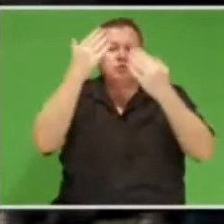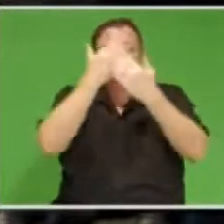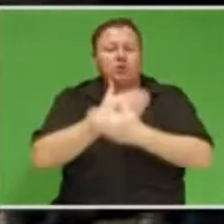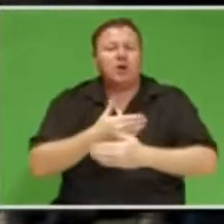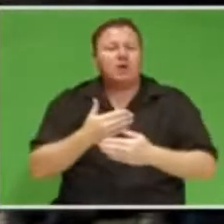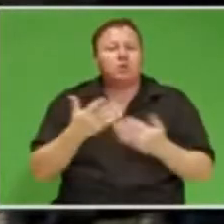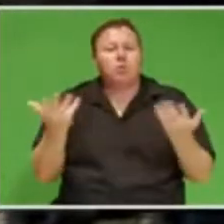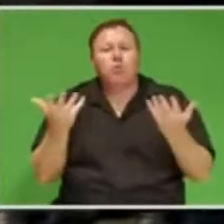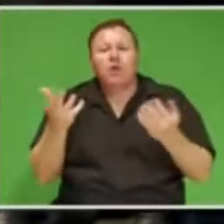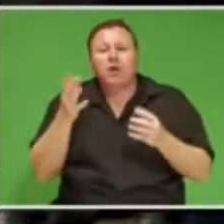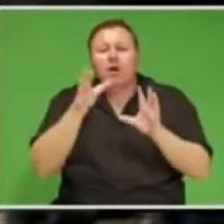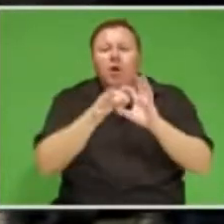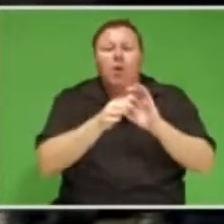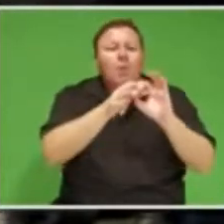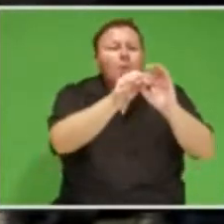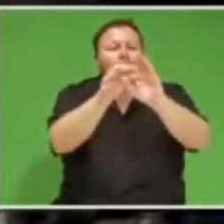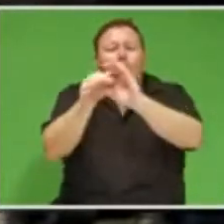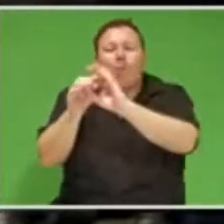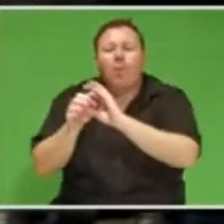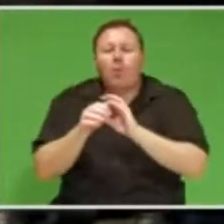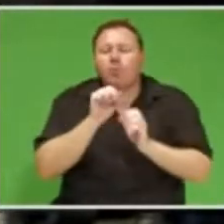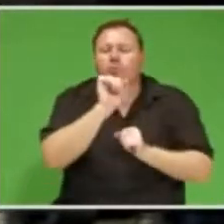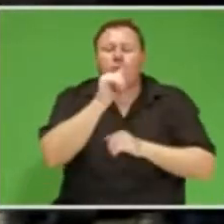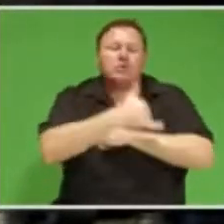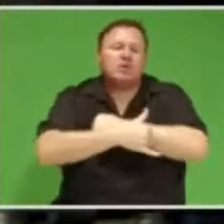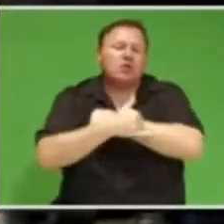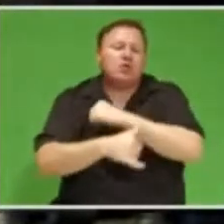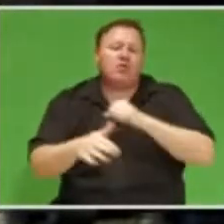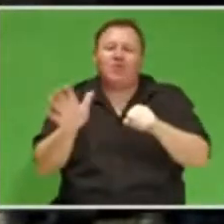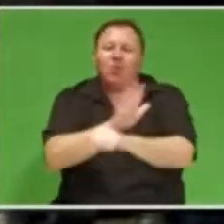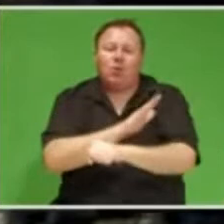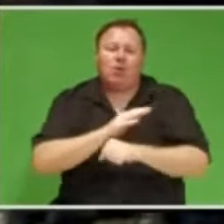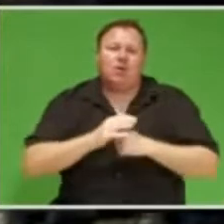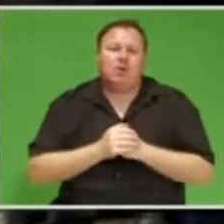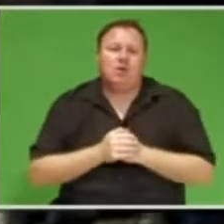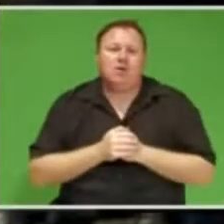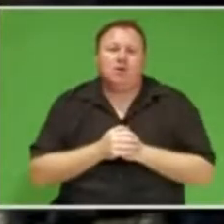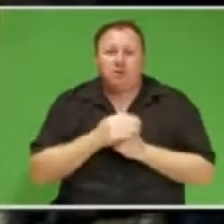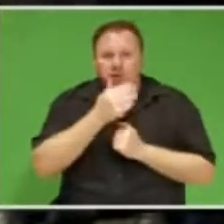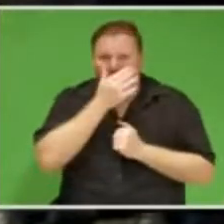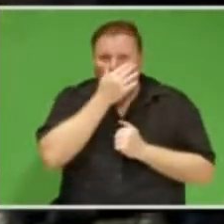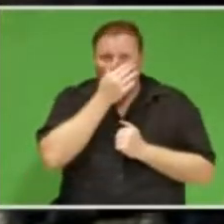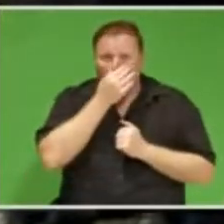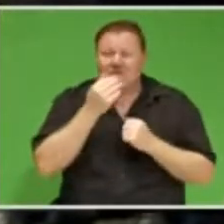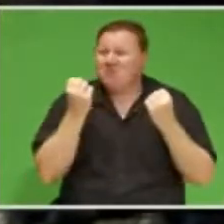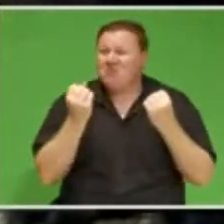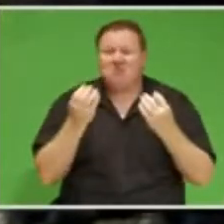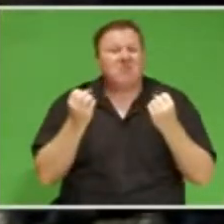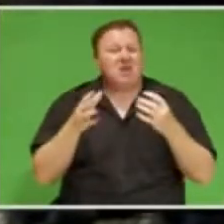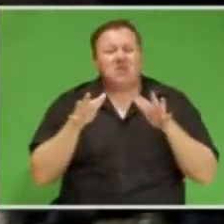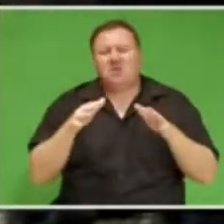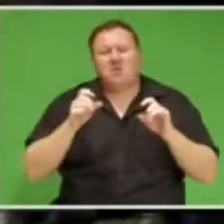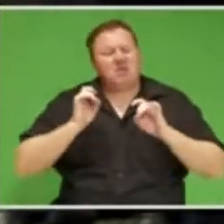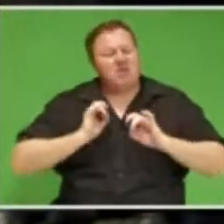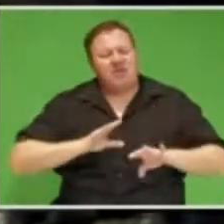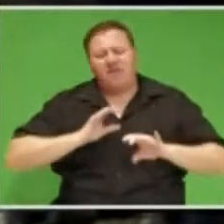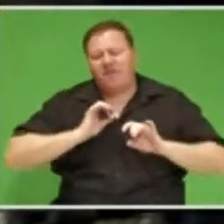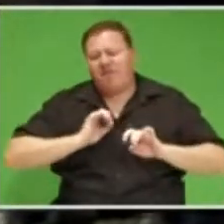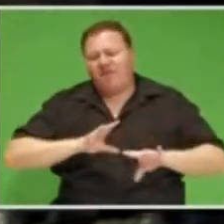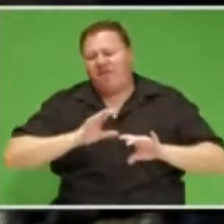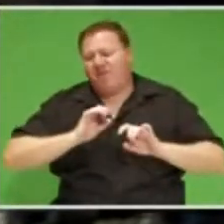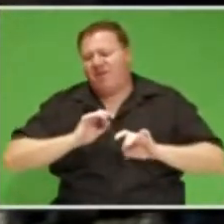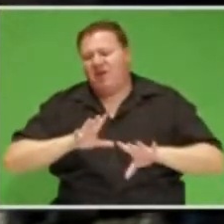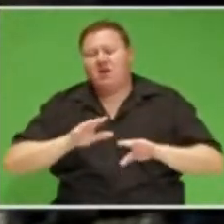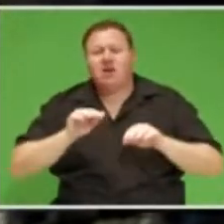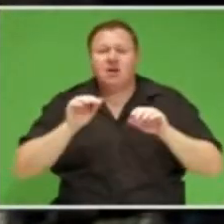your homes across the country, and many people are suffering. Many of our people